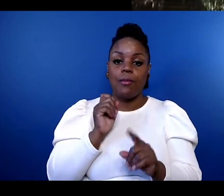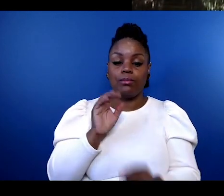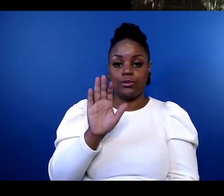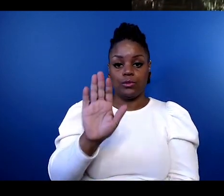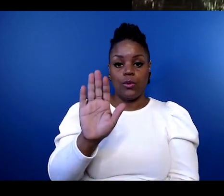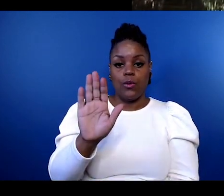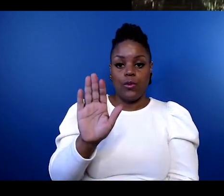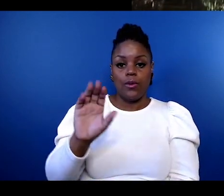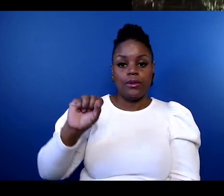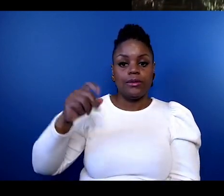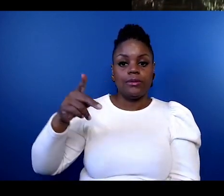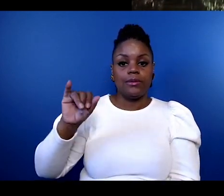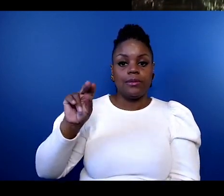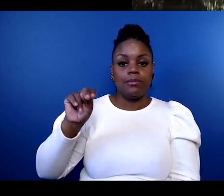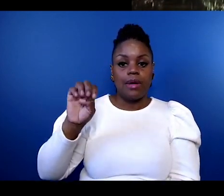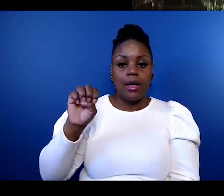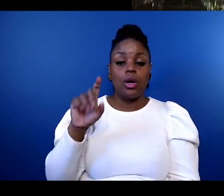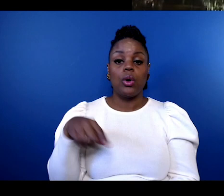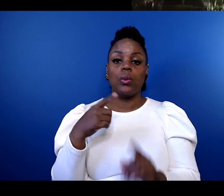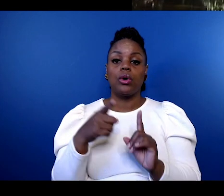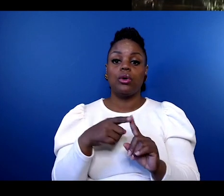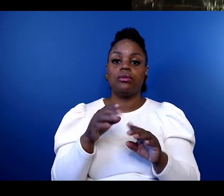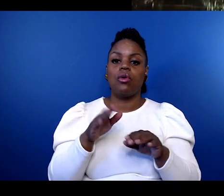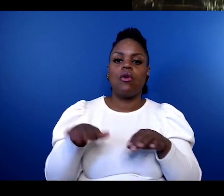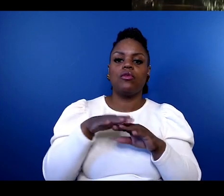exhaling as you curve the spine.